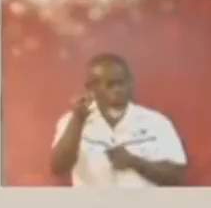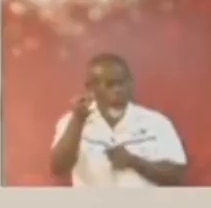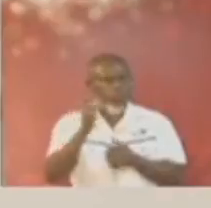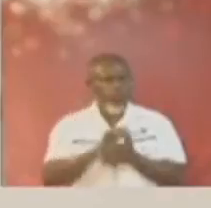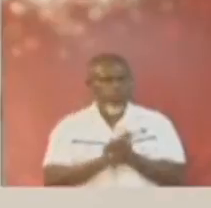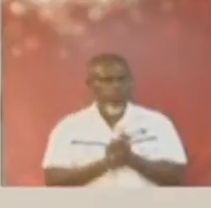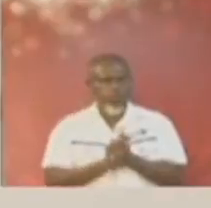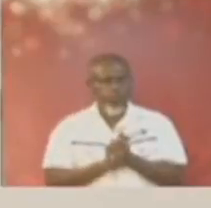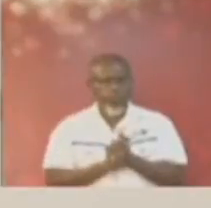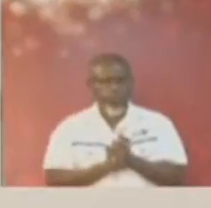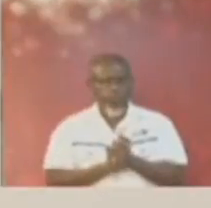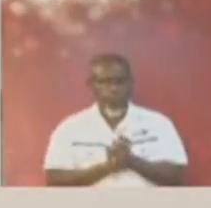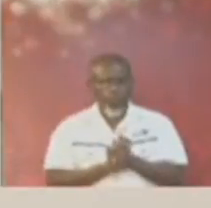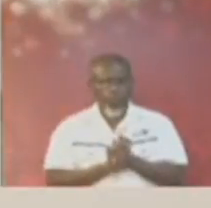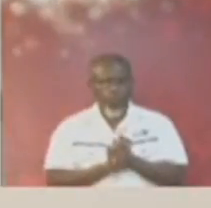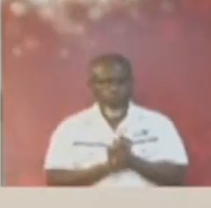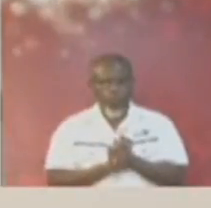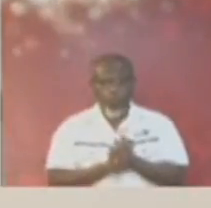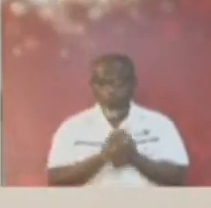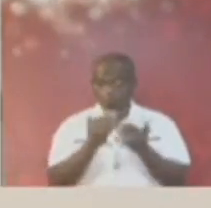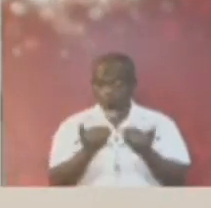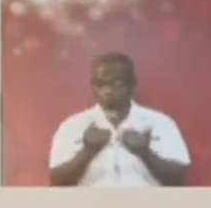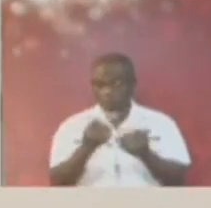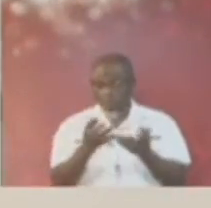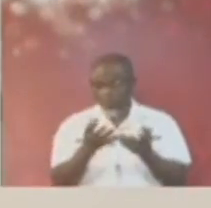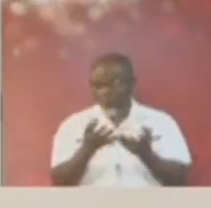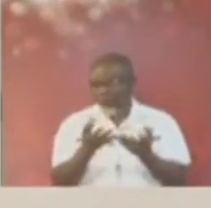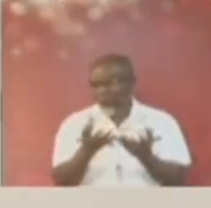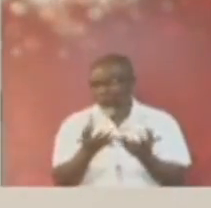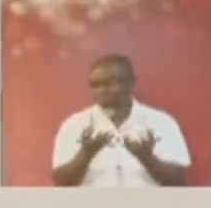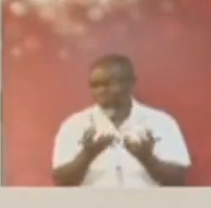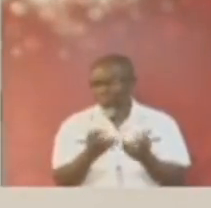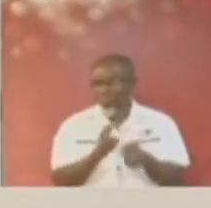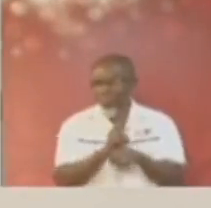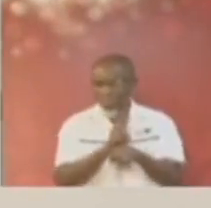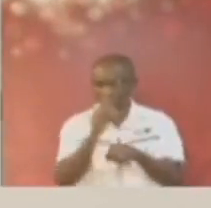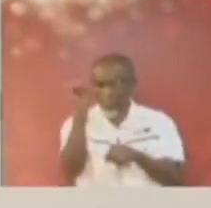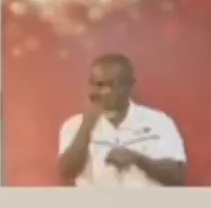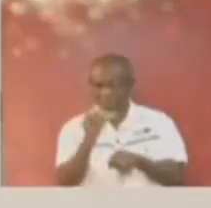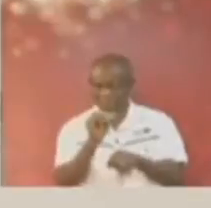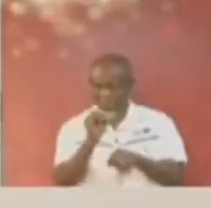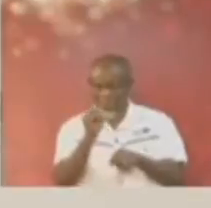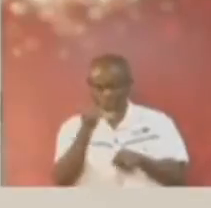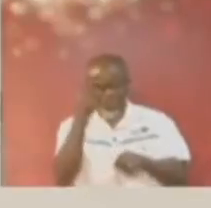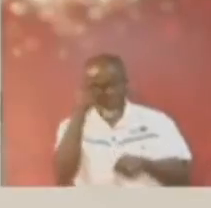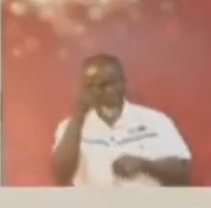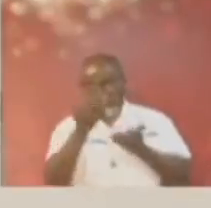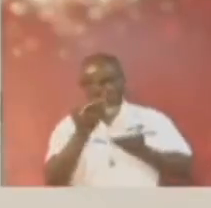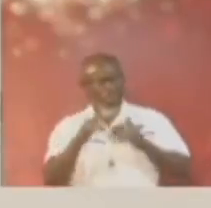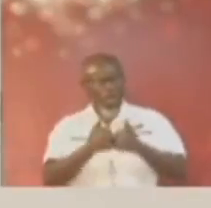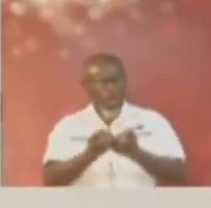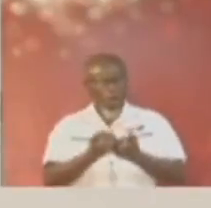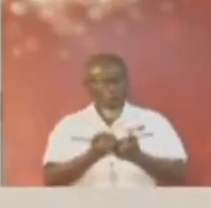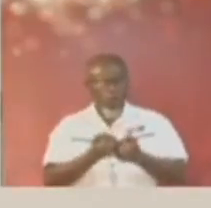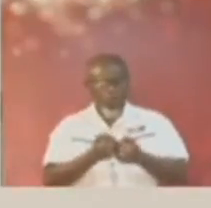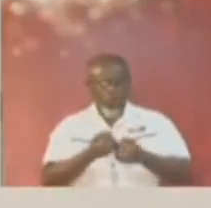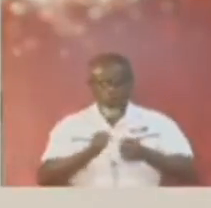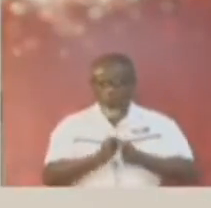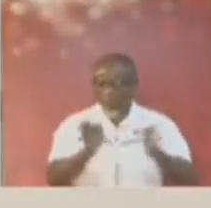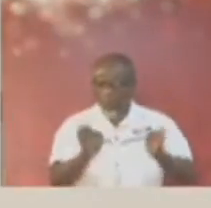use a percentage to gauge the response of, or to grade the response of the